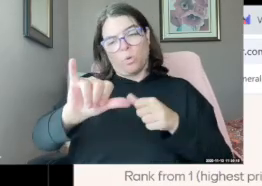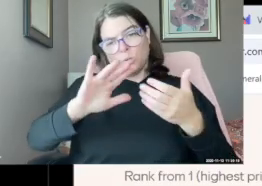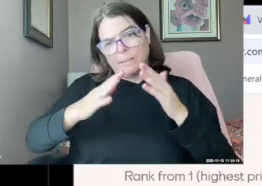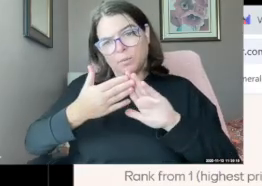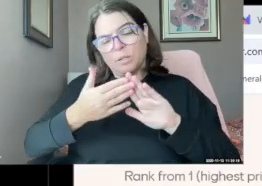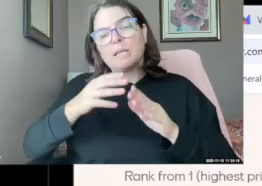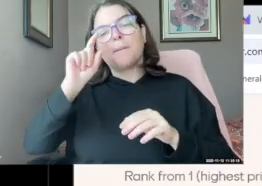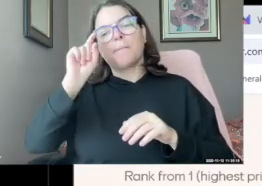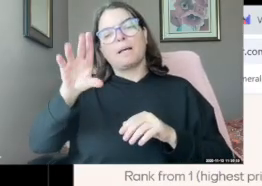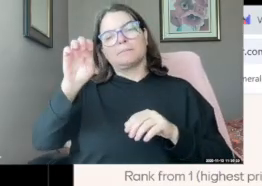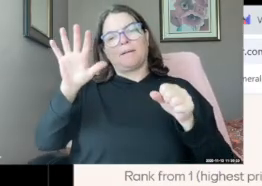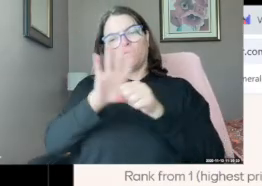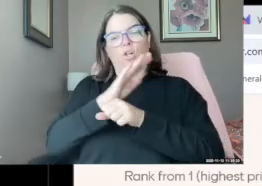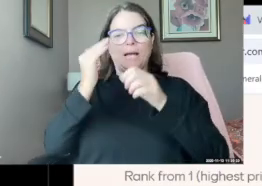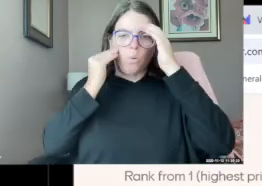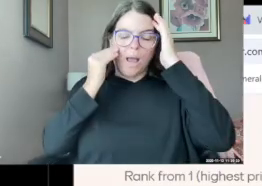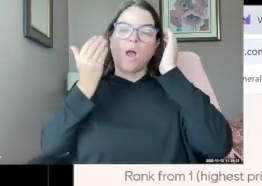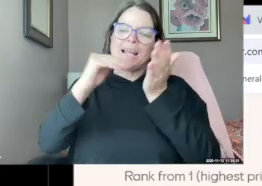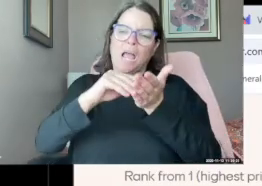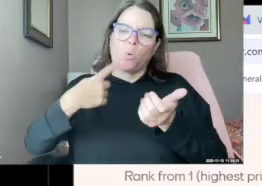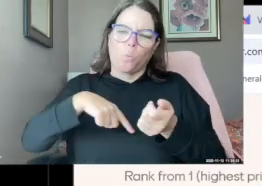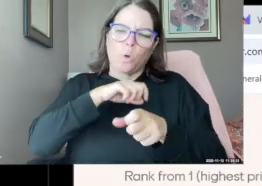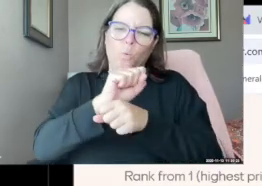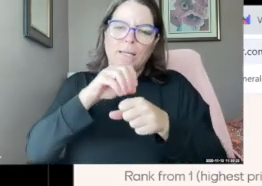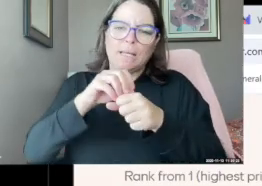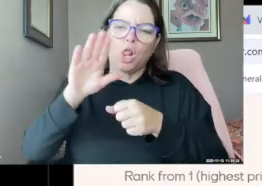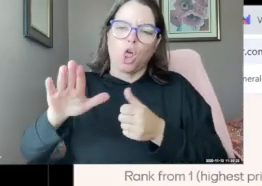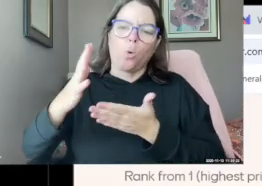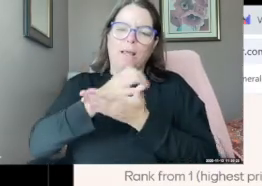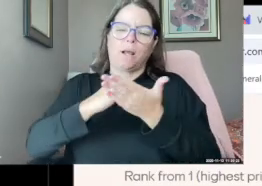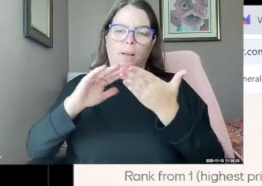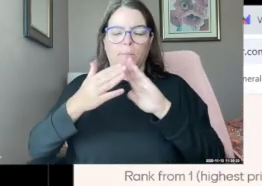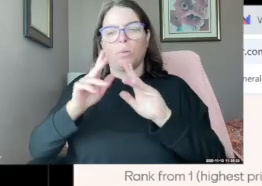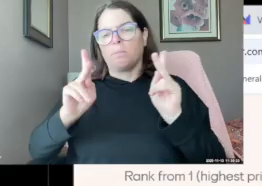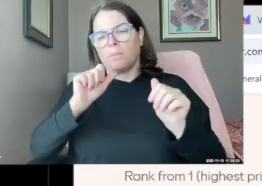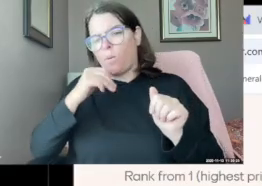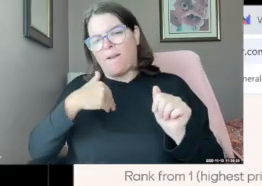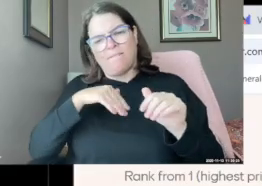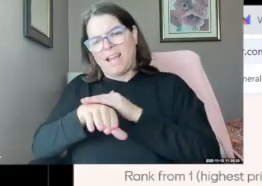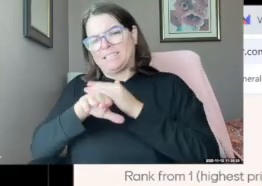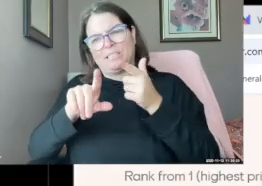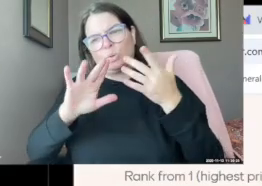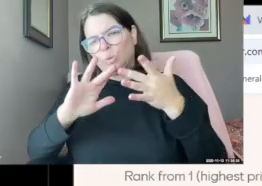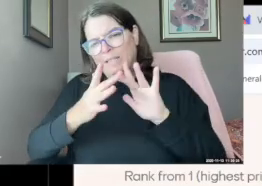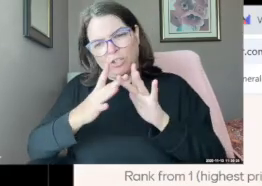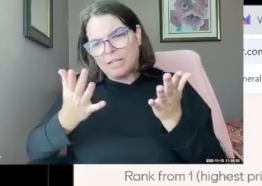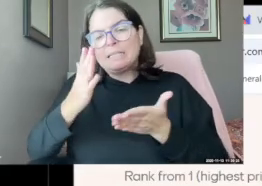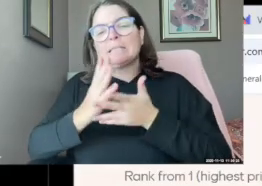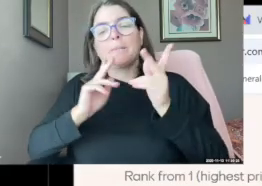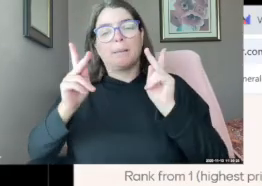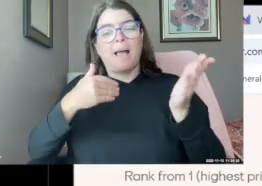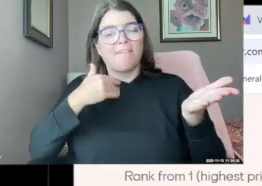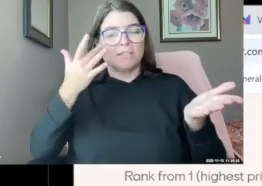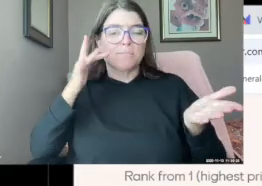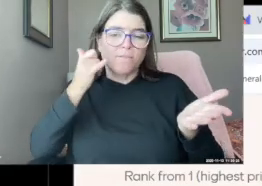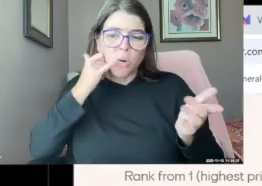Along with technology, lack of technology access, if you want to be working in these communities, you also need to be fully aware that, again, we're